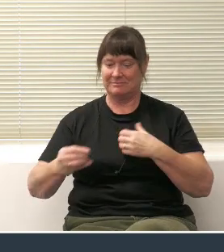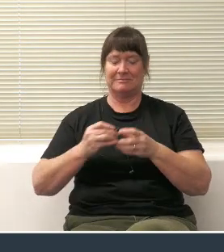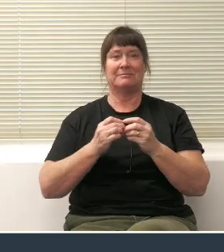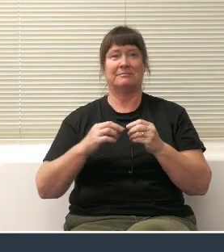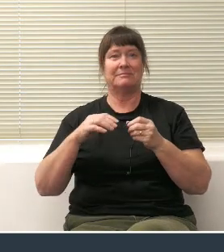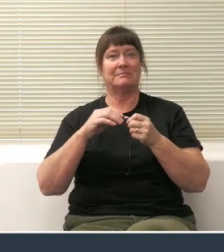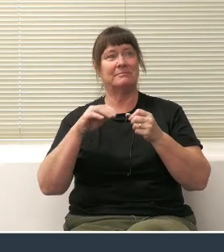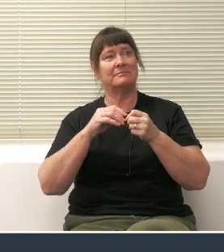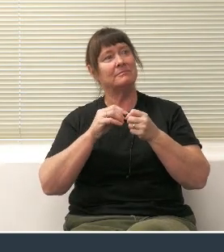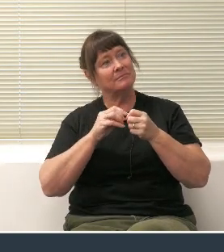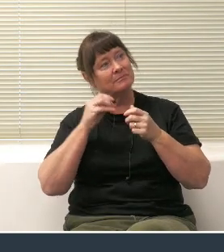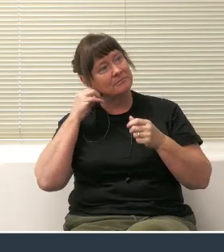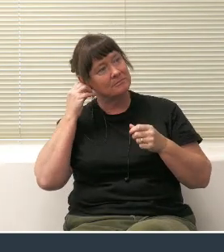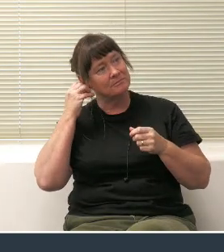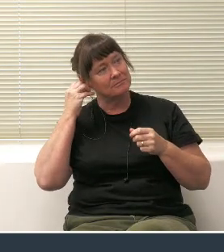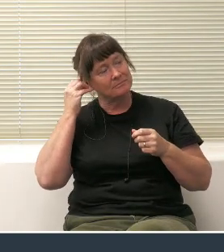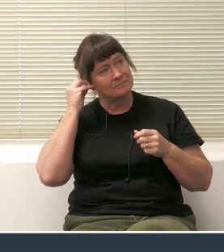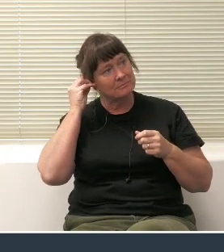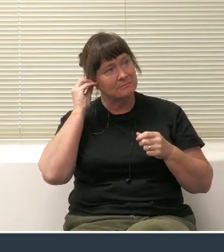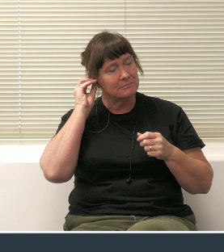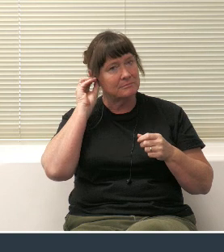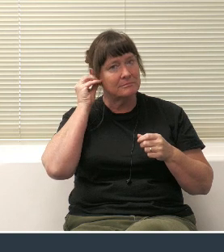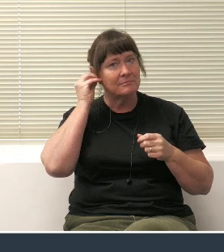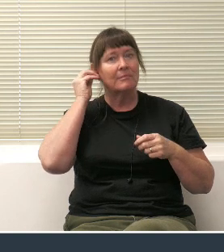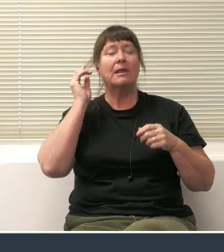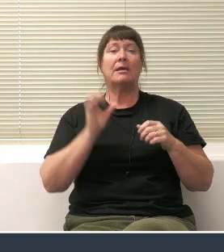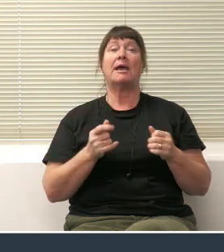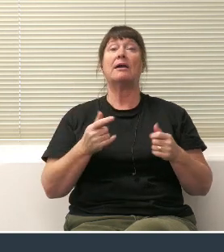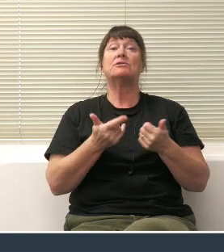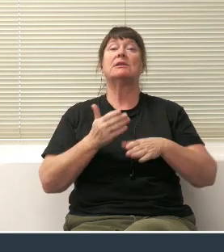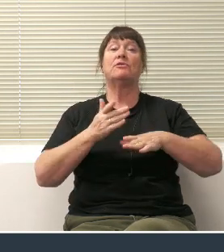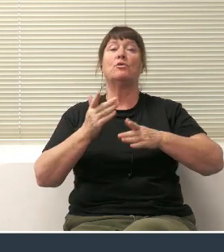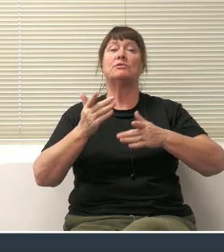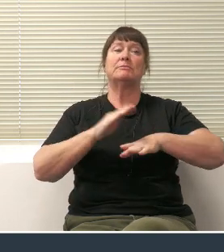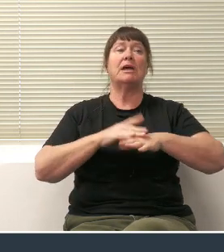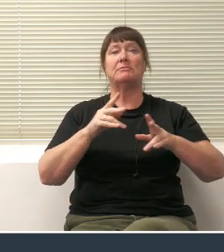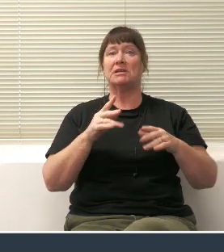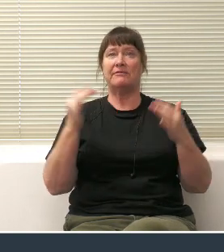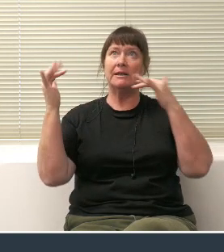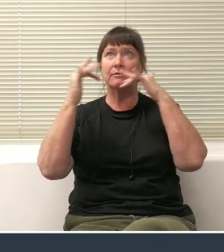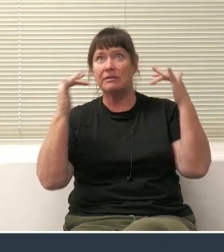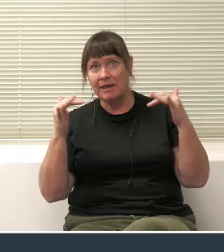if there's no further questions or discussion, I'll be asking for a mover and seconder. Okay.